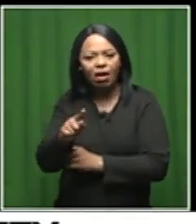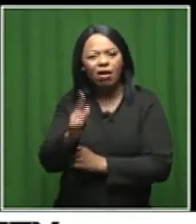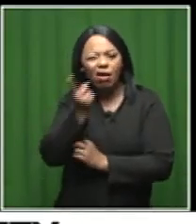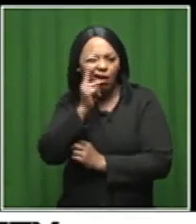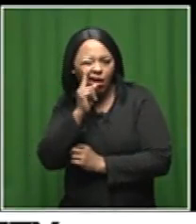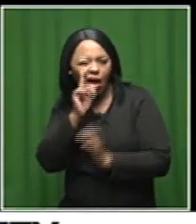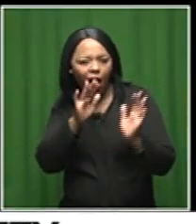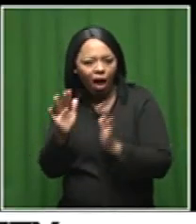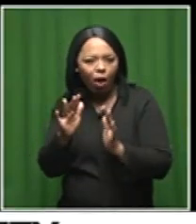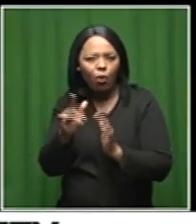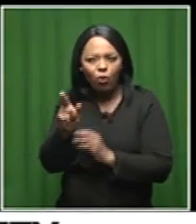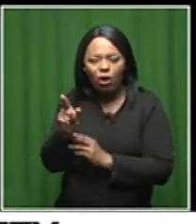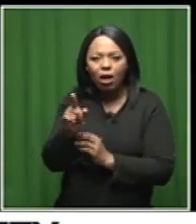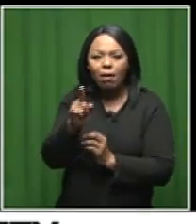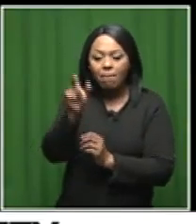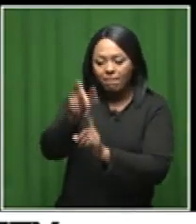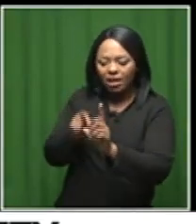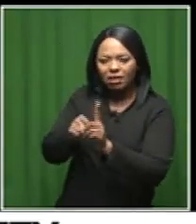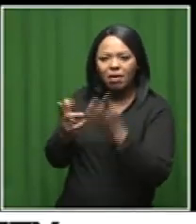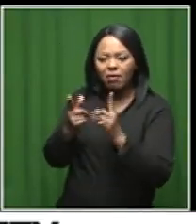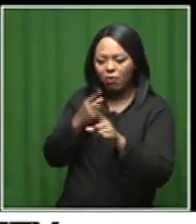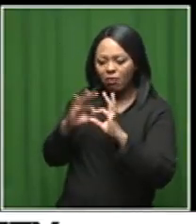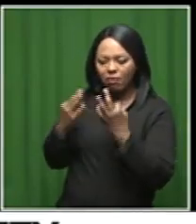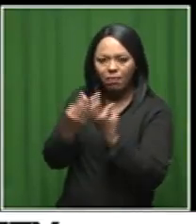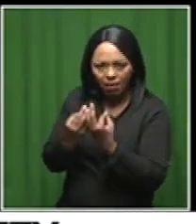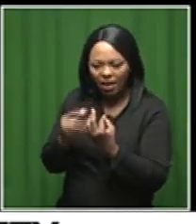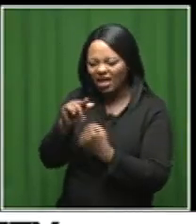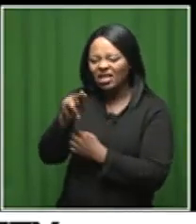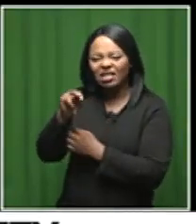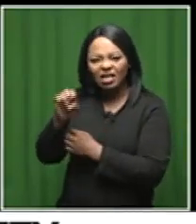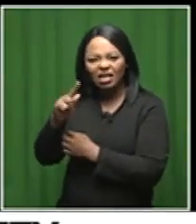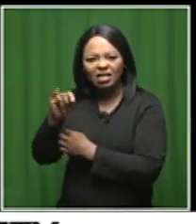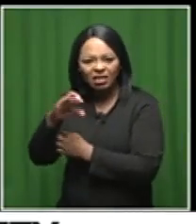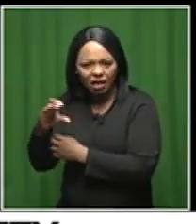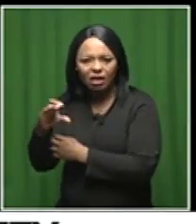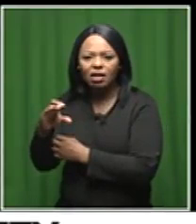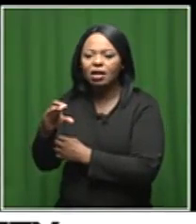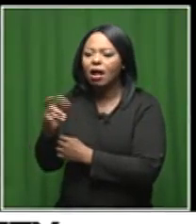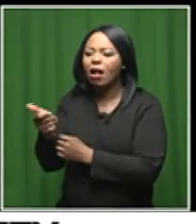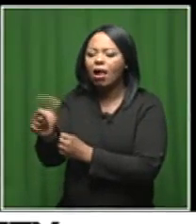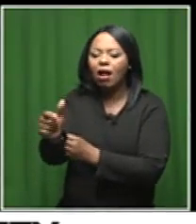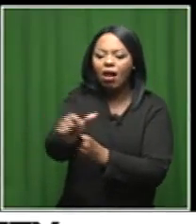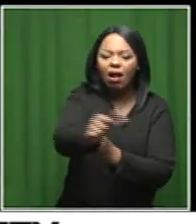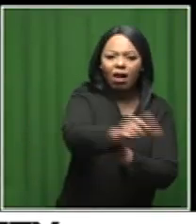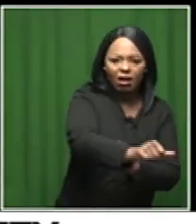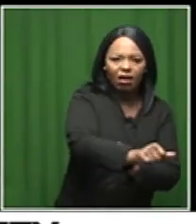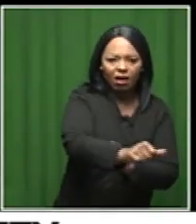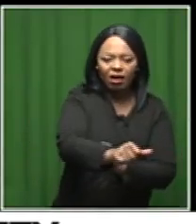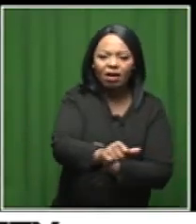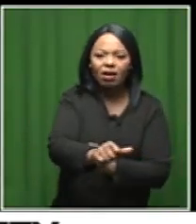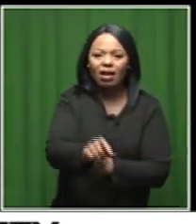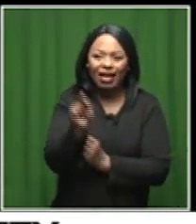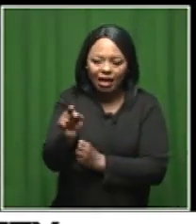for genetic markers which make the disease more aggressive or less aggressive. And we